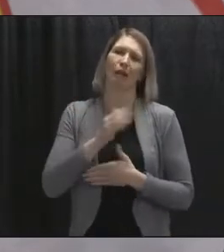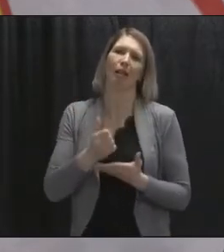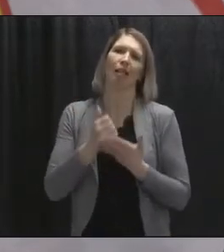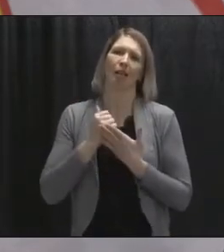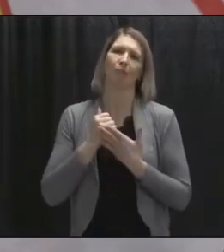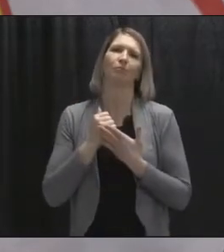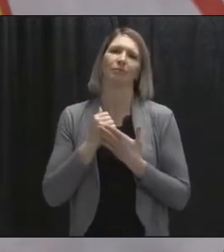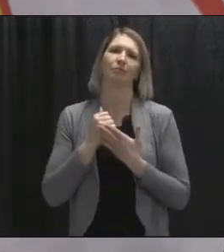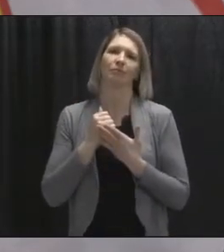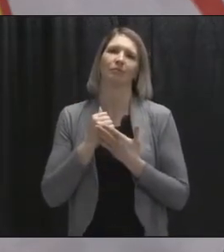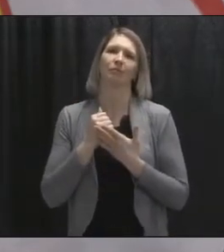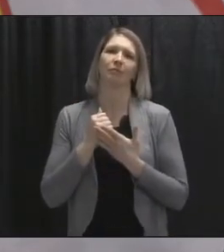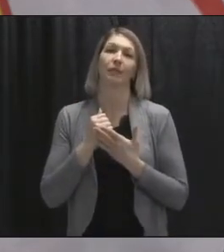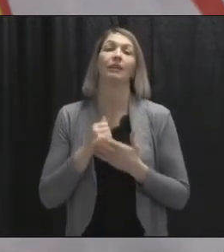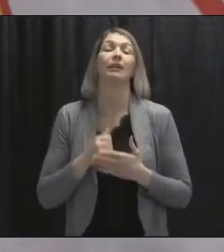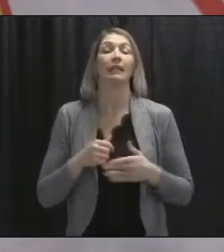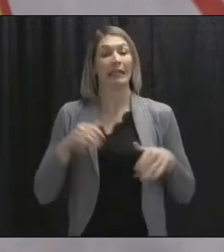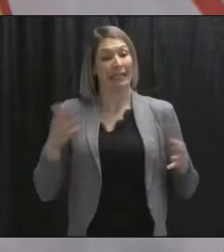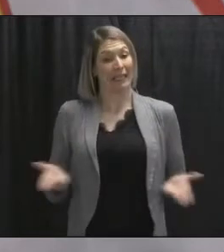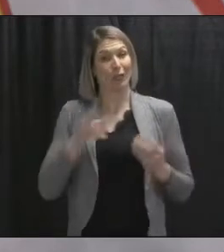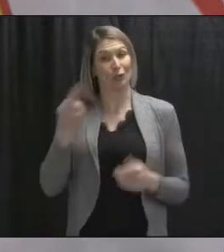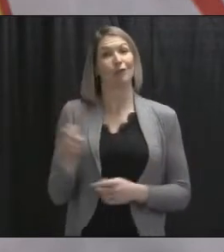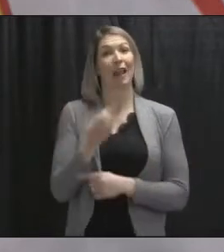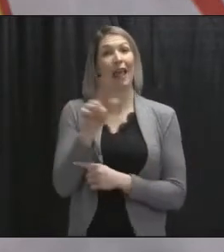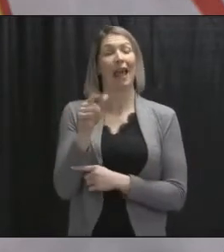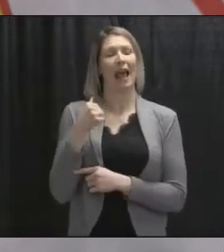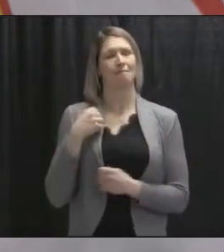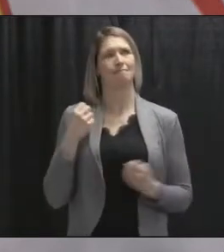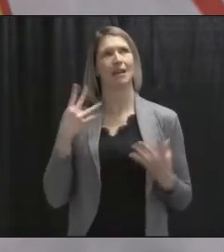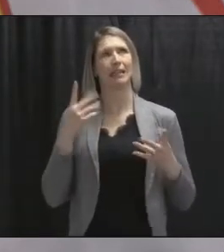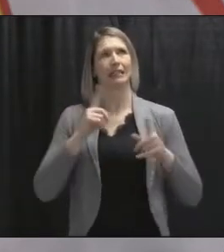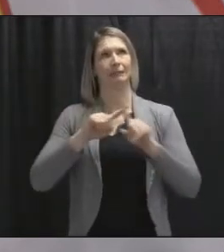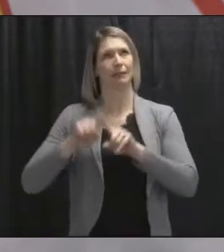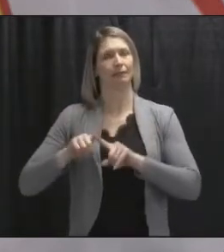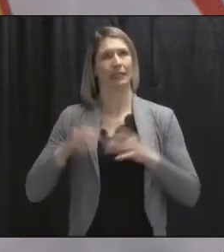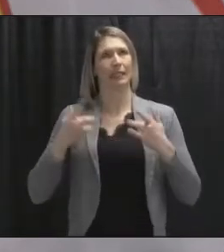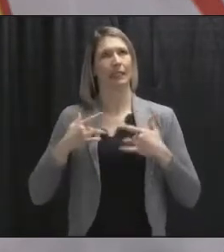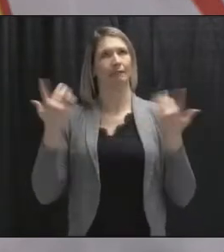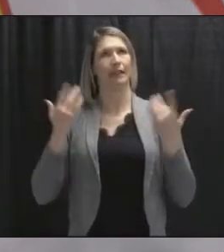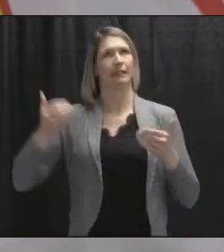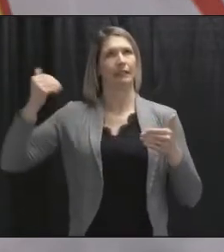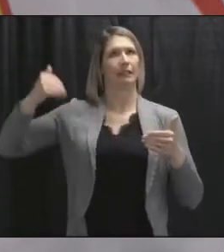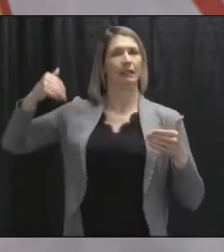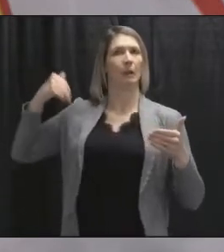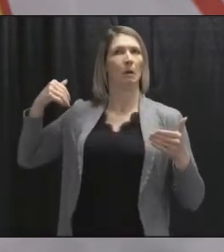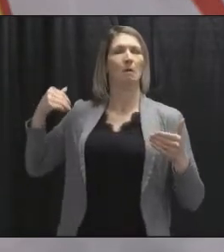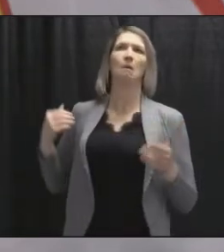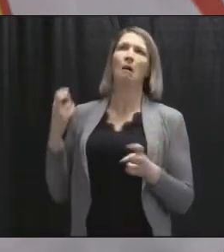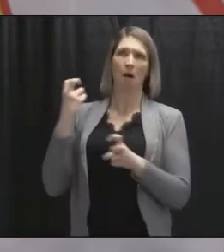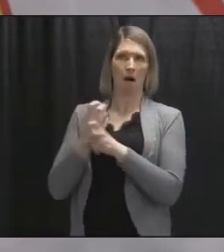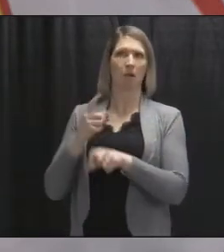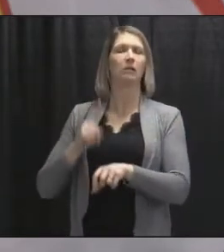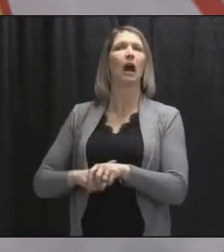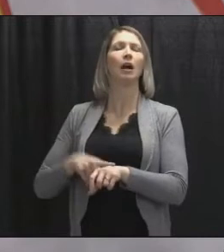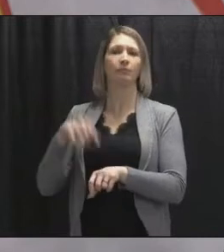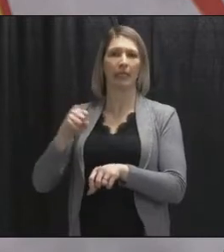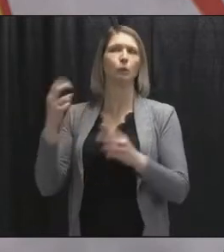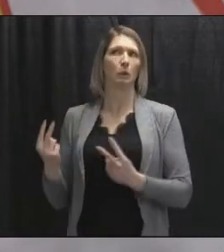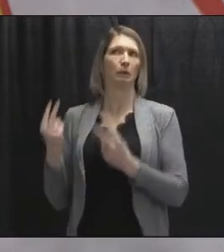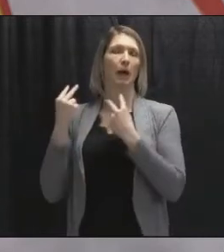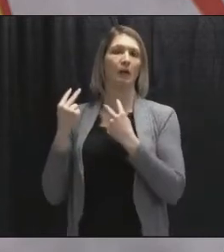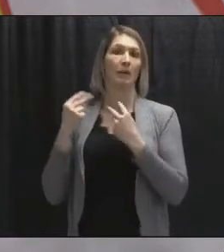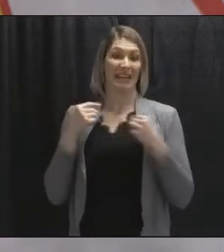many difficult events in our history, and I am confident that we will emerge from this pandemic as strong as ever. But we